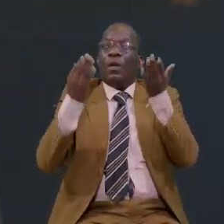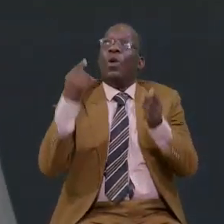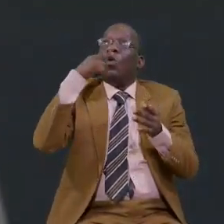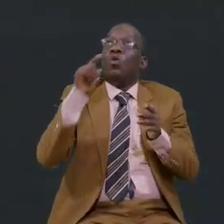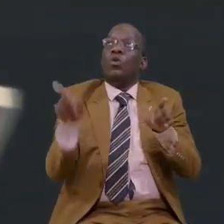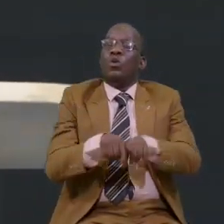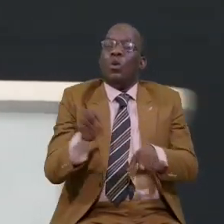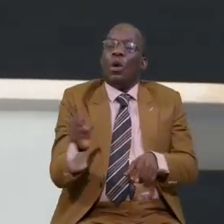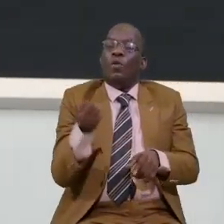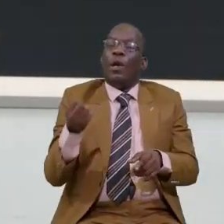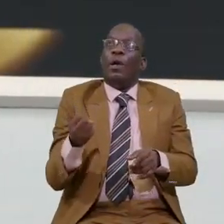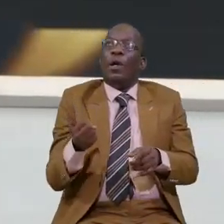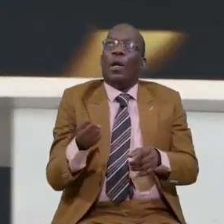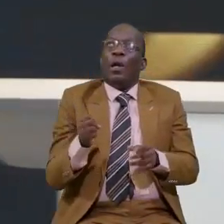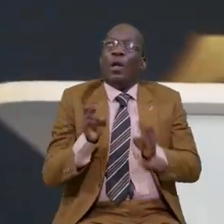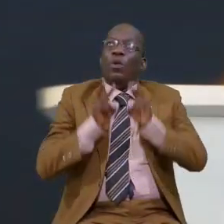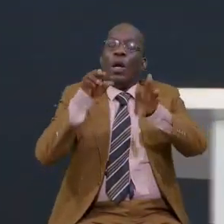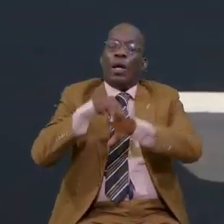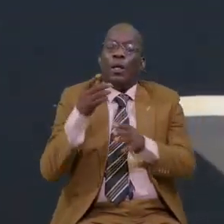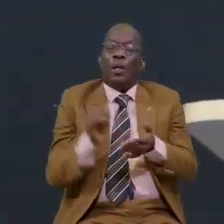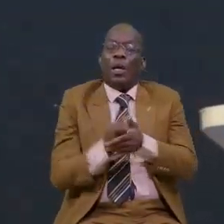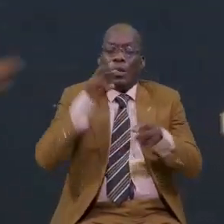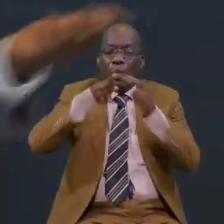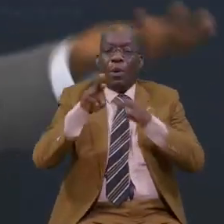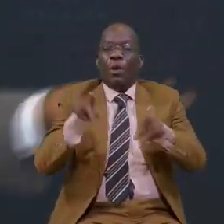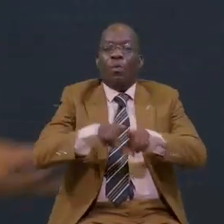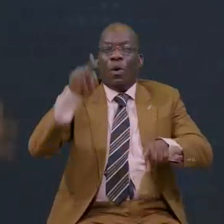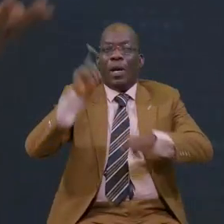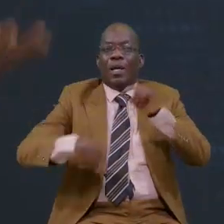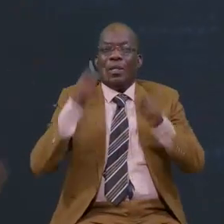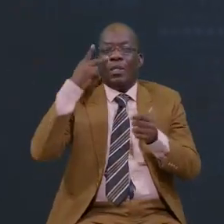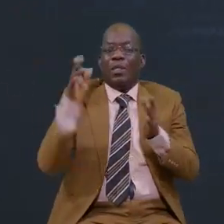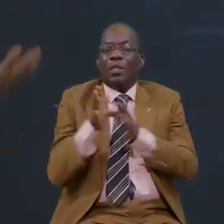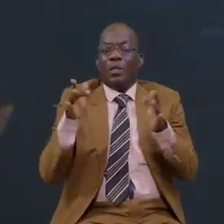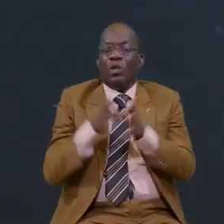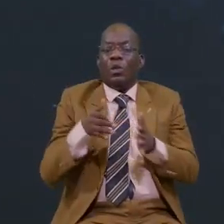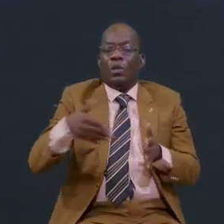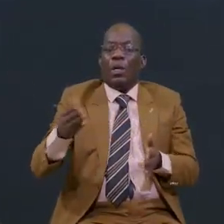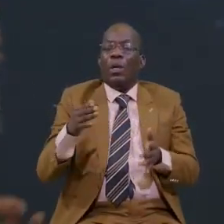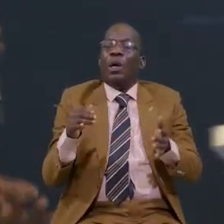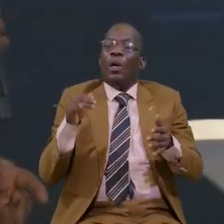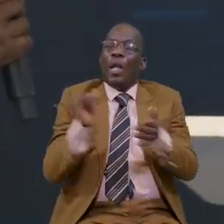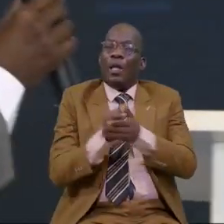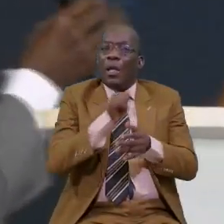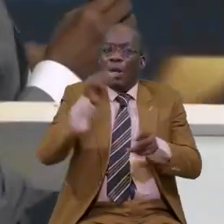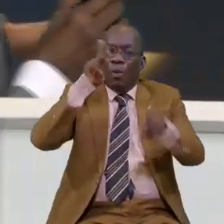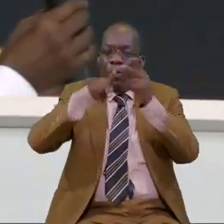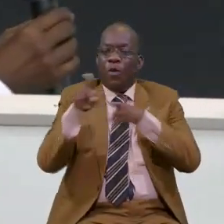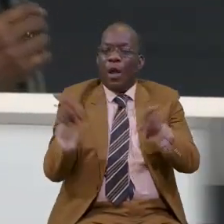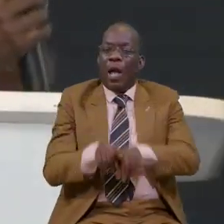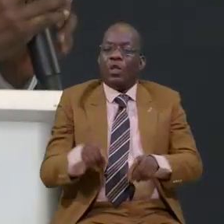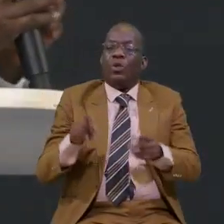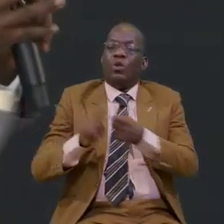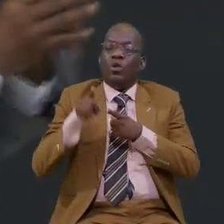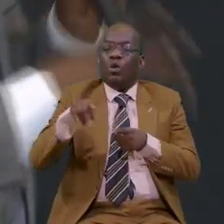brass would live. They do not see Jesus there. They see that a prophet like unto you you I will send, and I'll give my